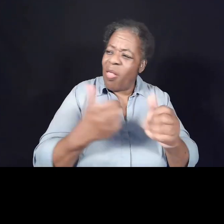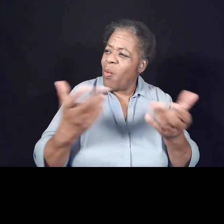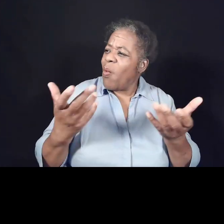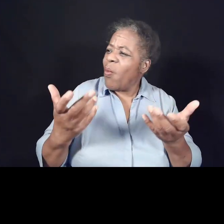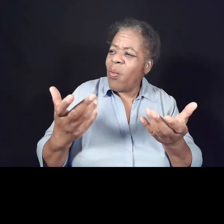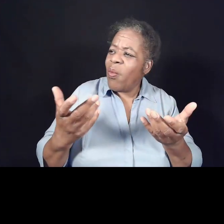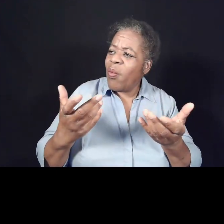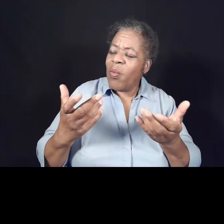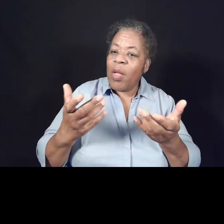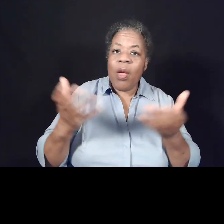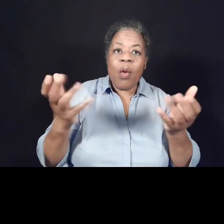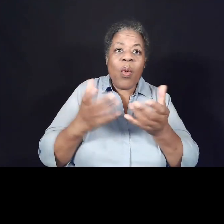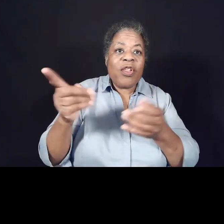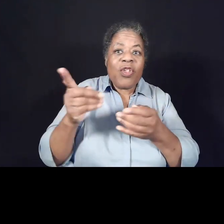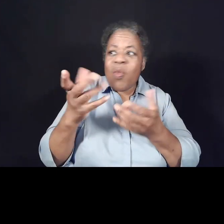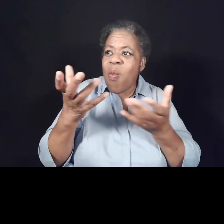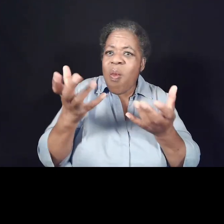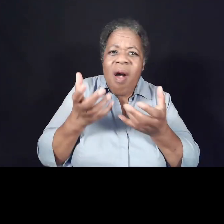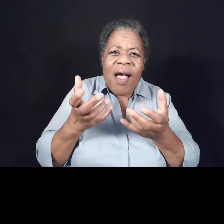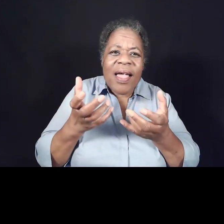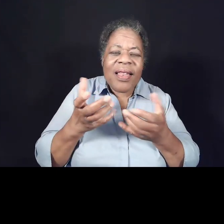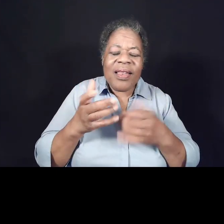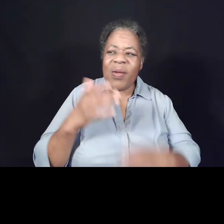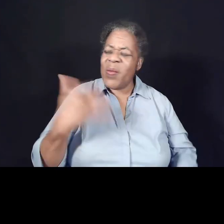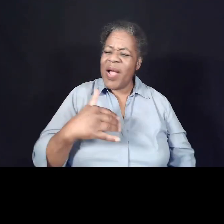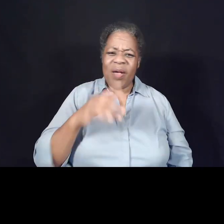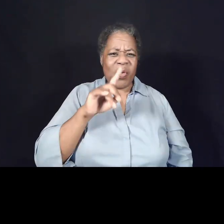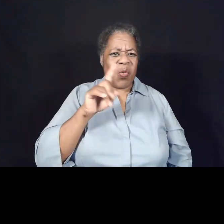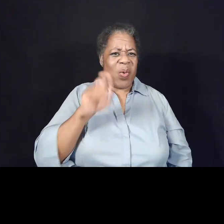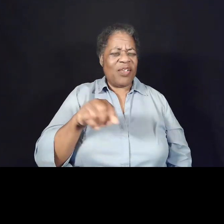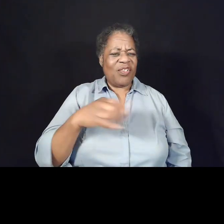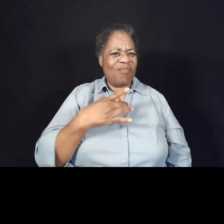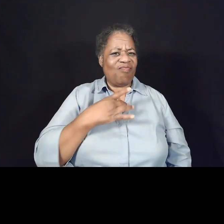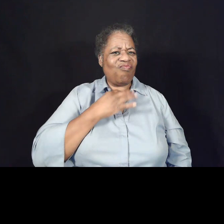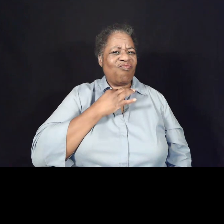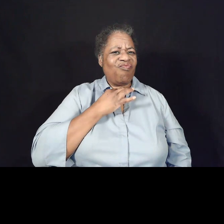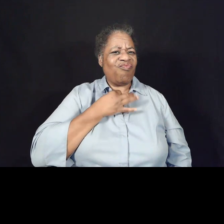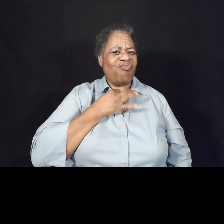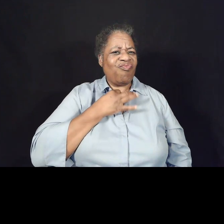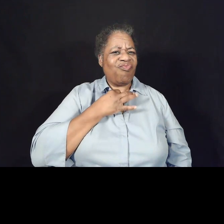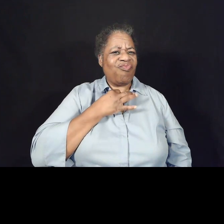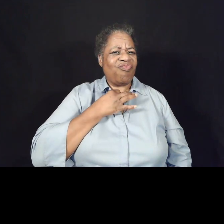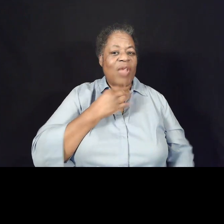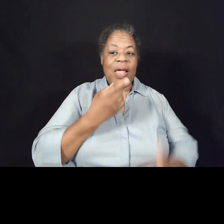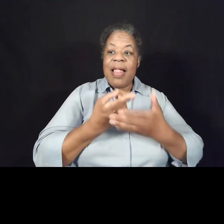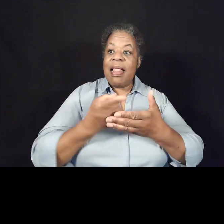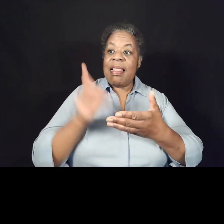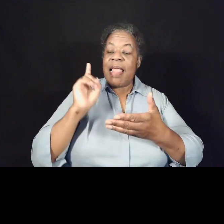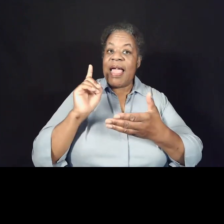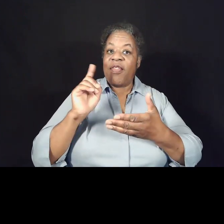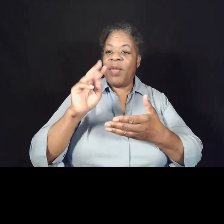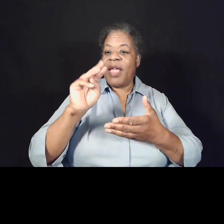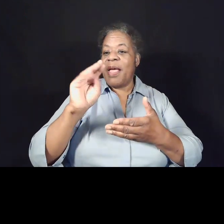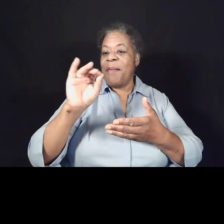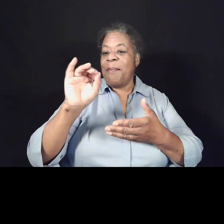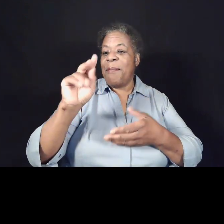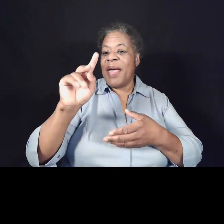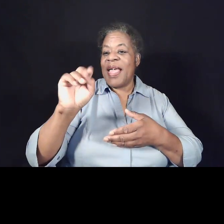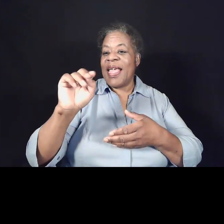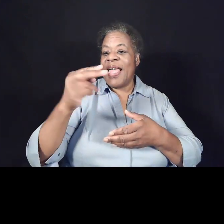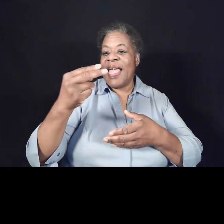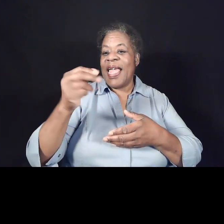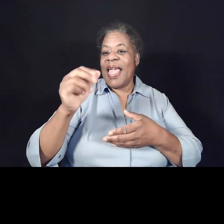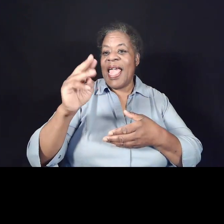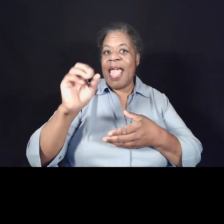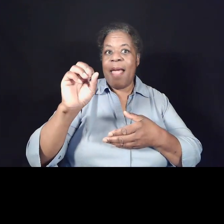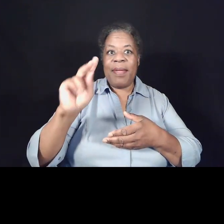What do you want? What a question. Last week, Mike Hammond spoke to us about another question Jesus asked